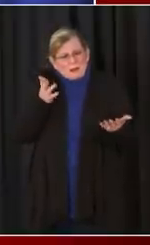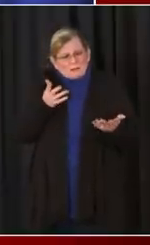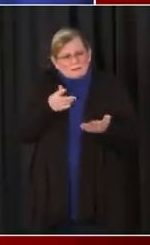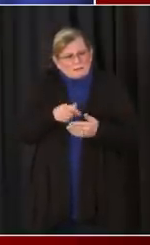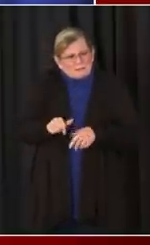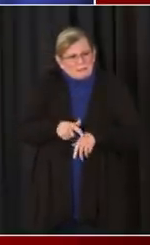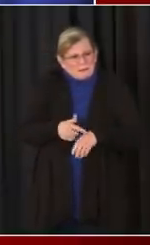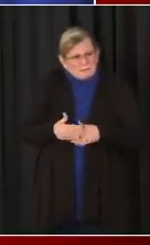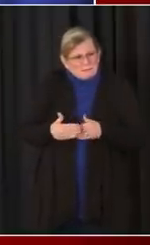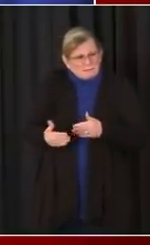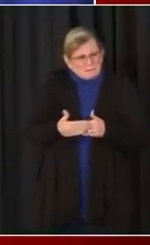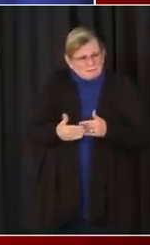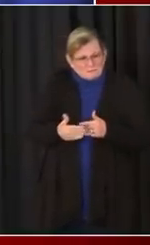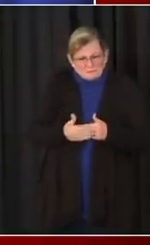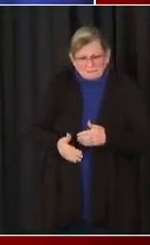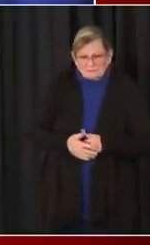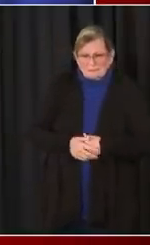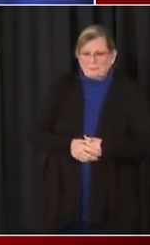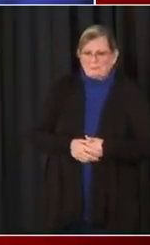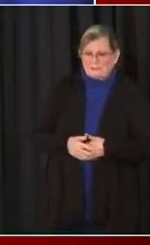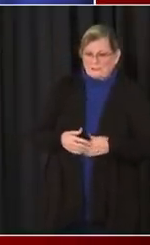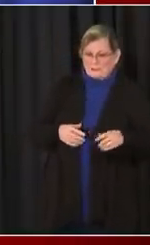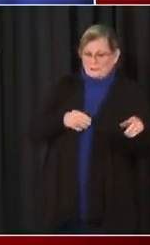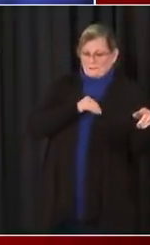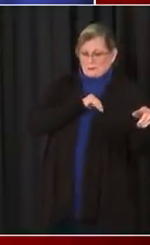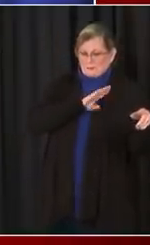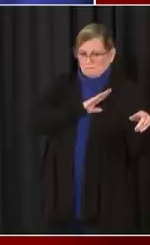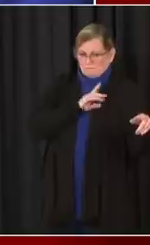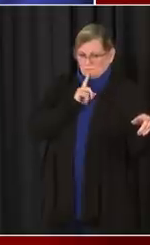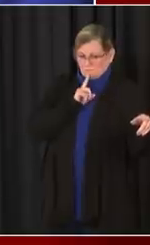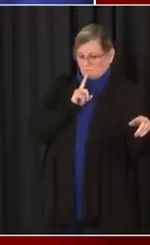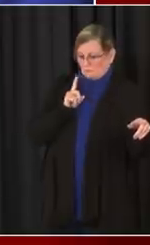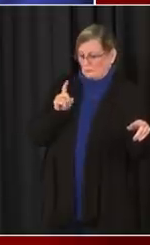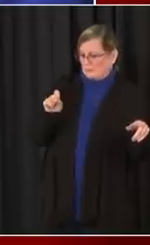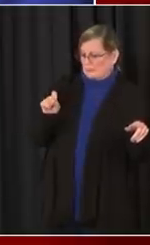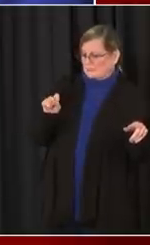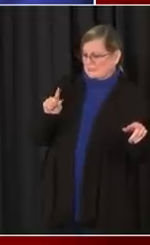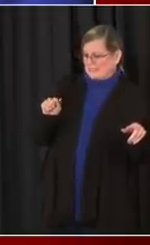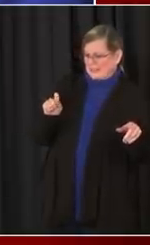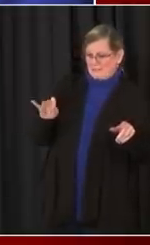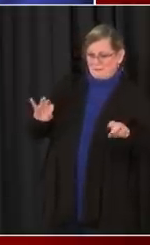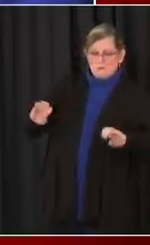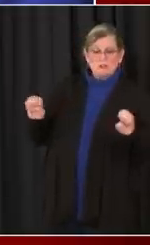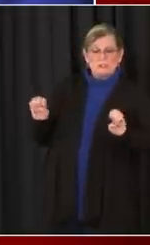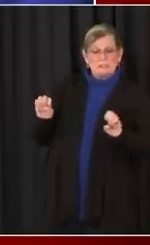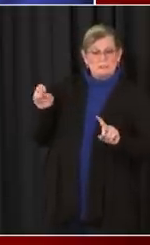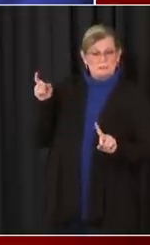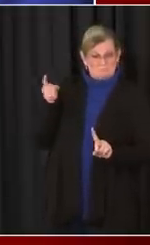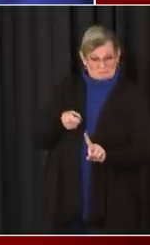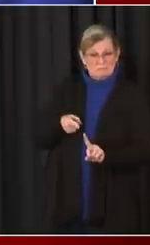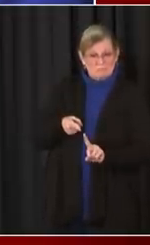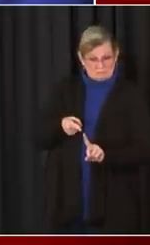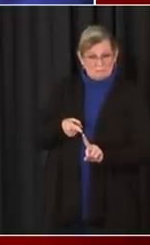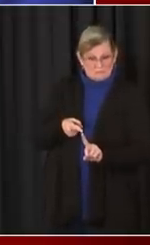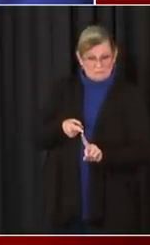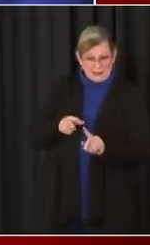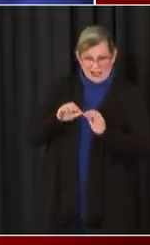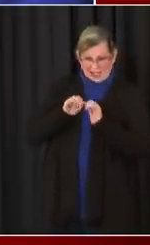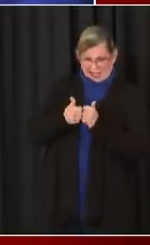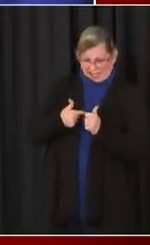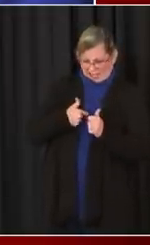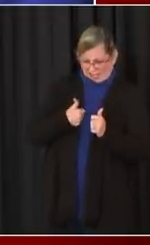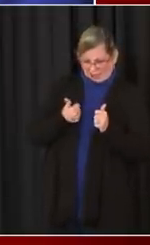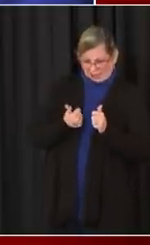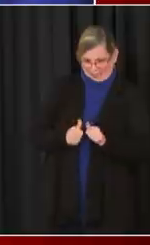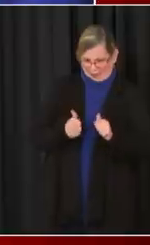weeks? The state of emergency is a way that I can organize the resources of DC